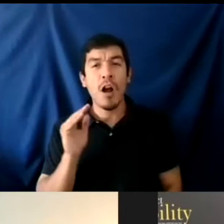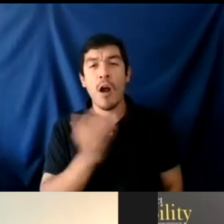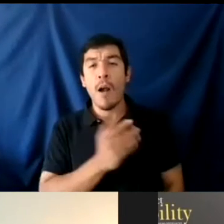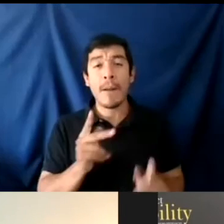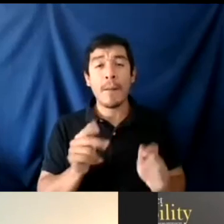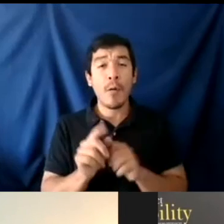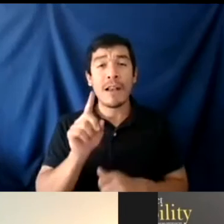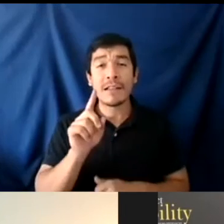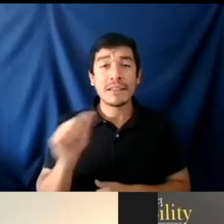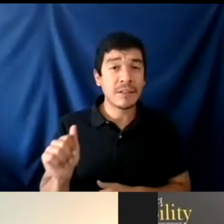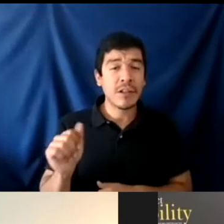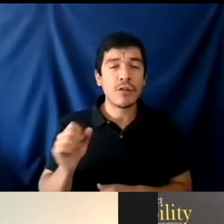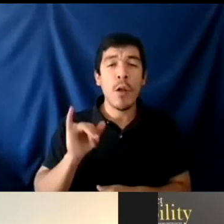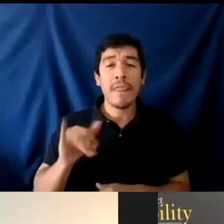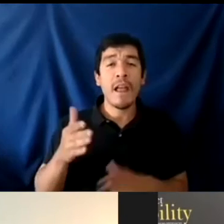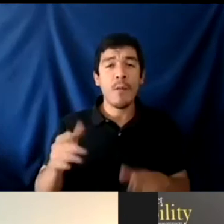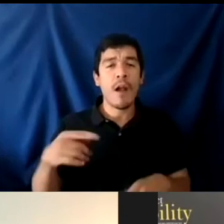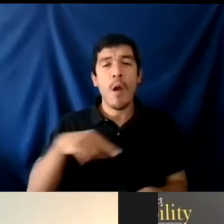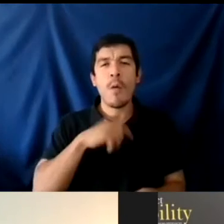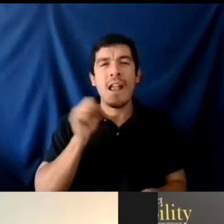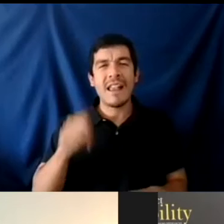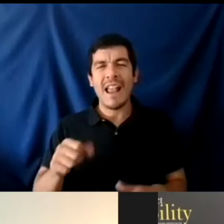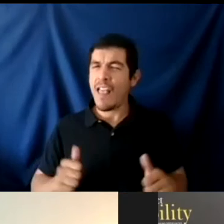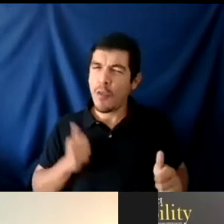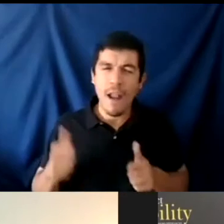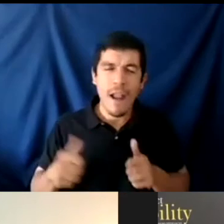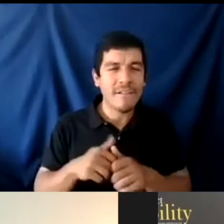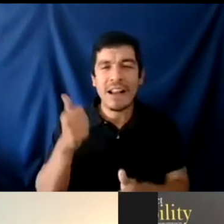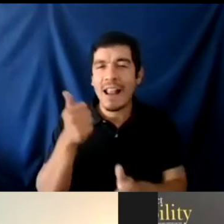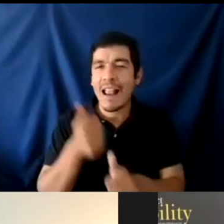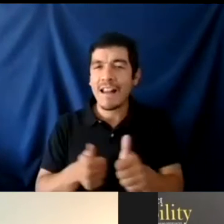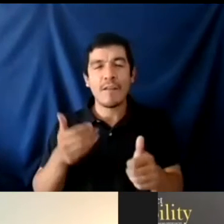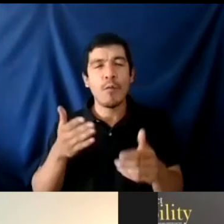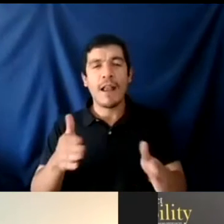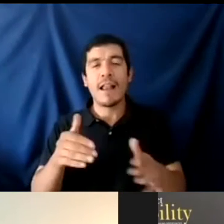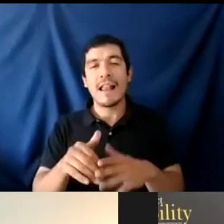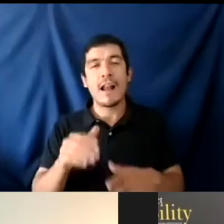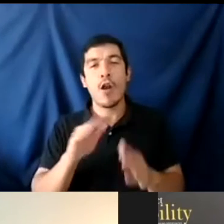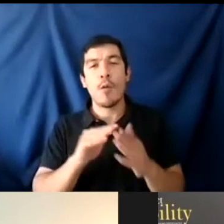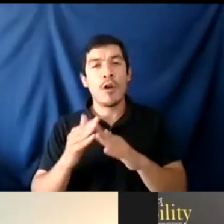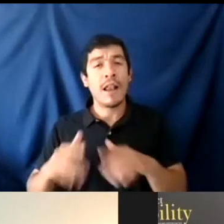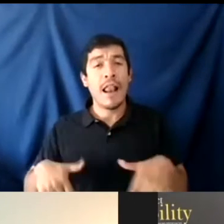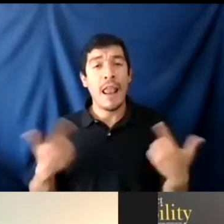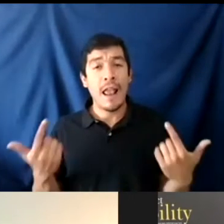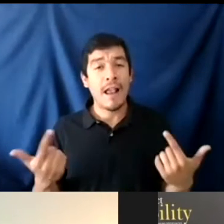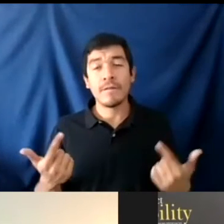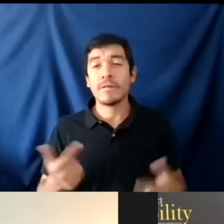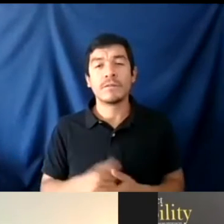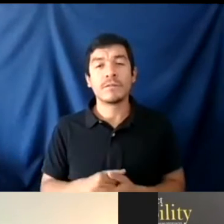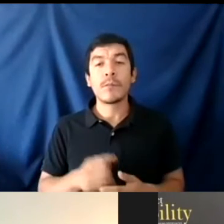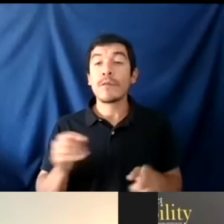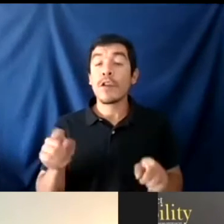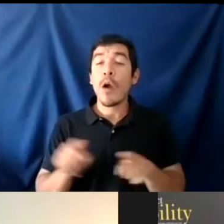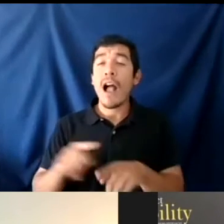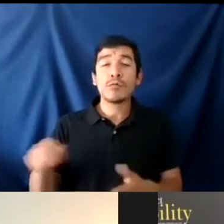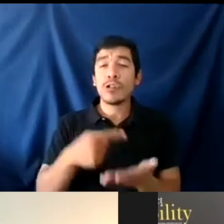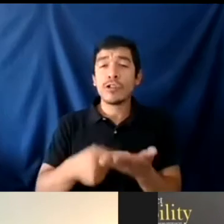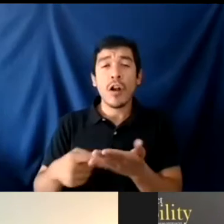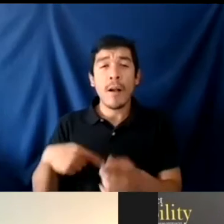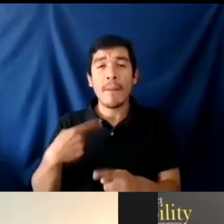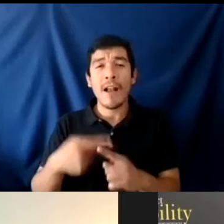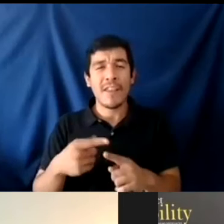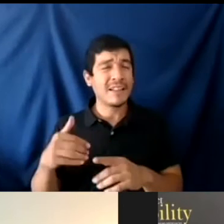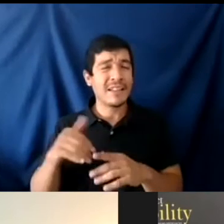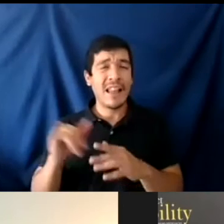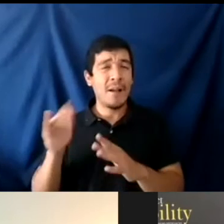with disabilities, so that way we can thrive in every aspect of community life. As we talk about this and earlier